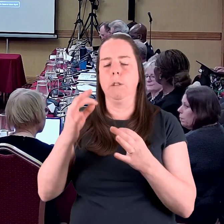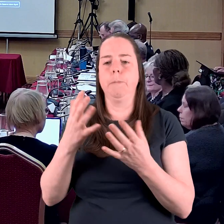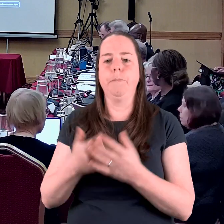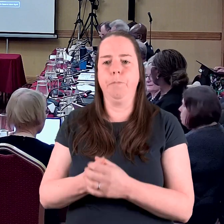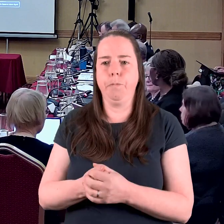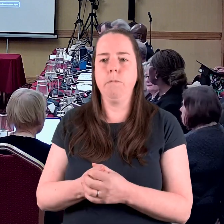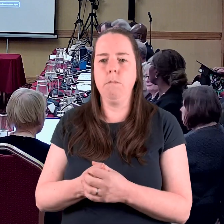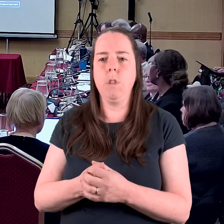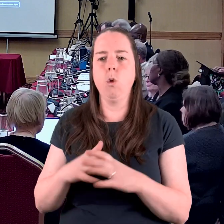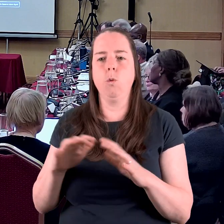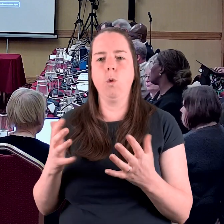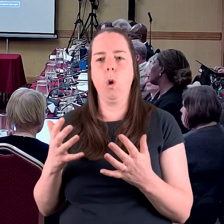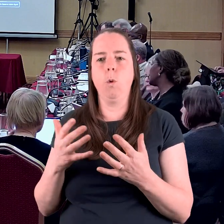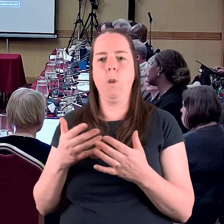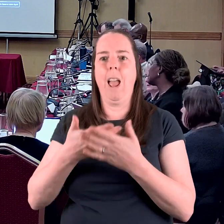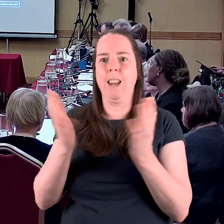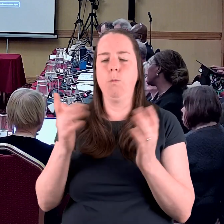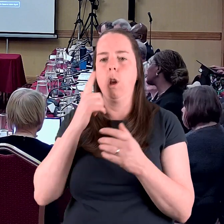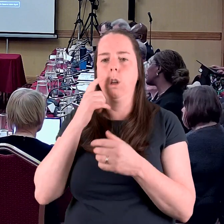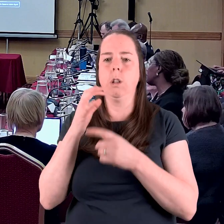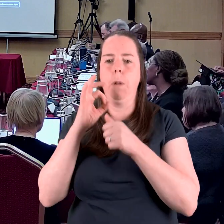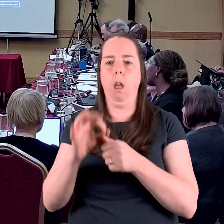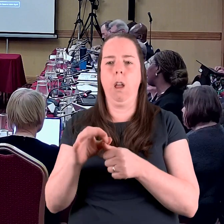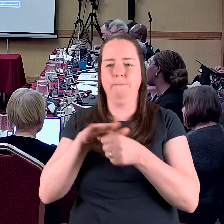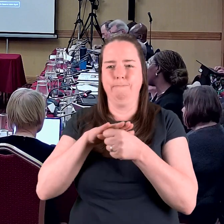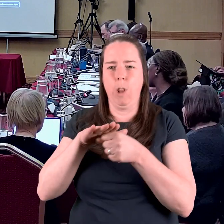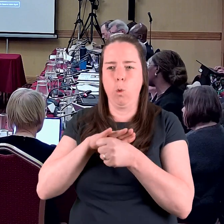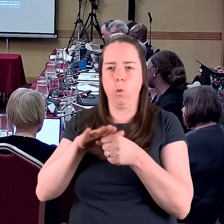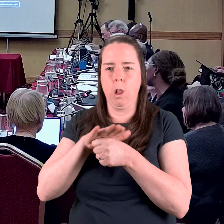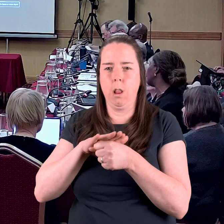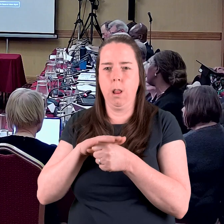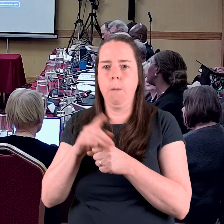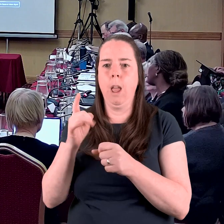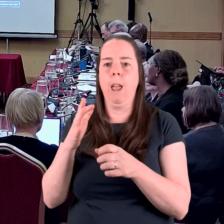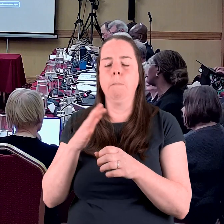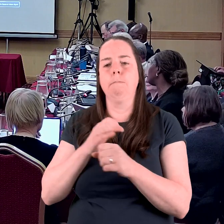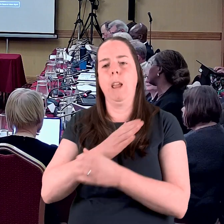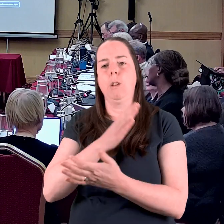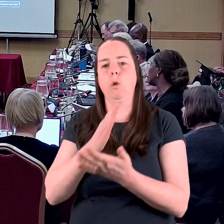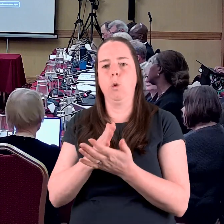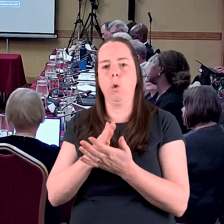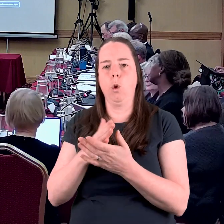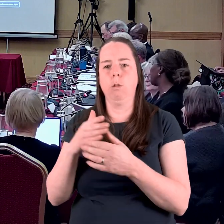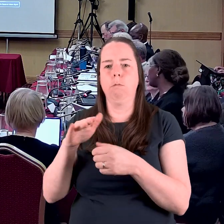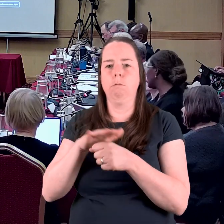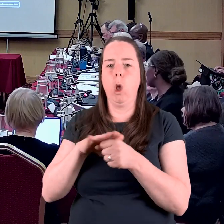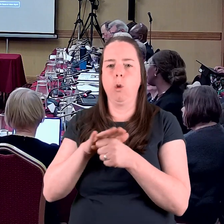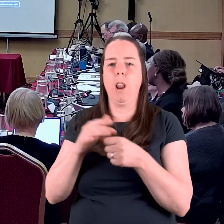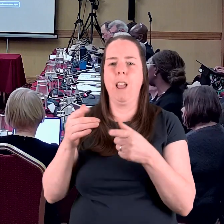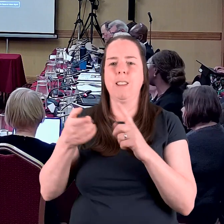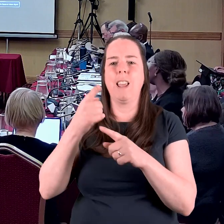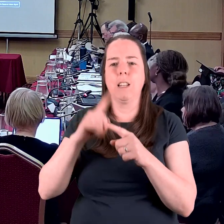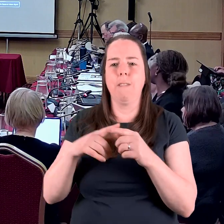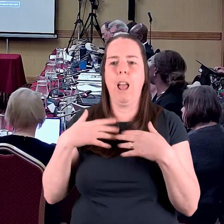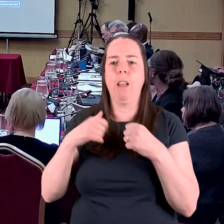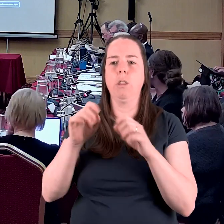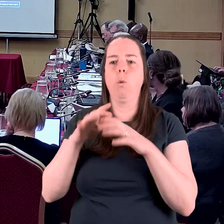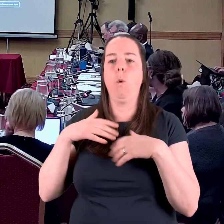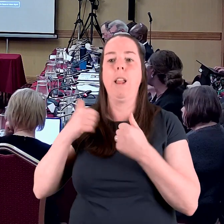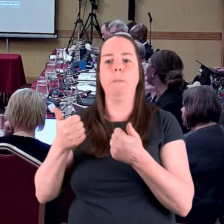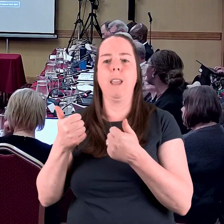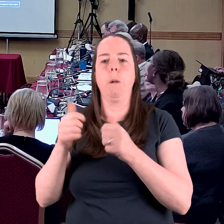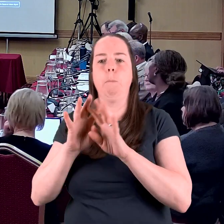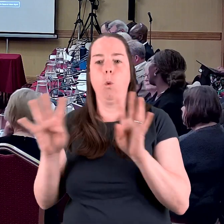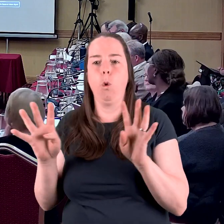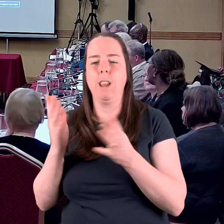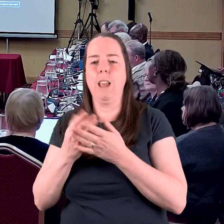that ownership of it. So we did the bid, anybody can apply at place level, but we actually make sure that the place-based executive, the L2 and